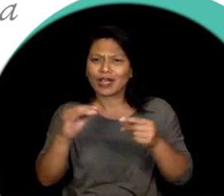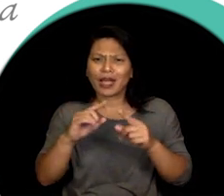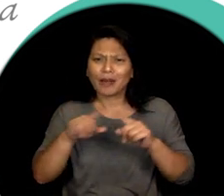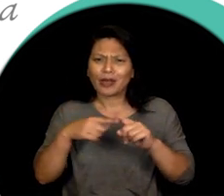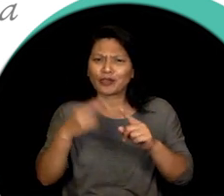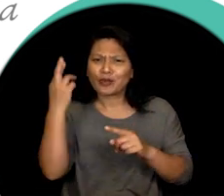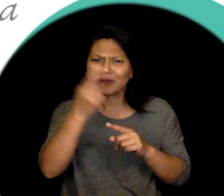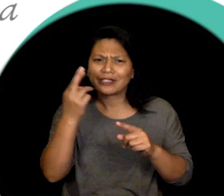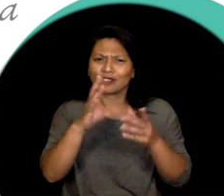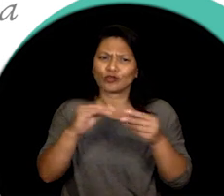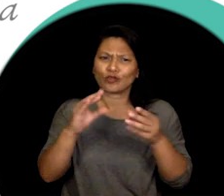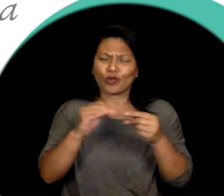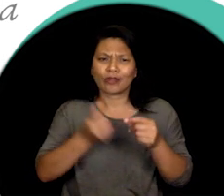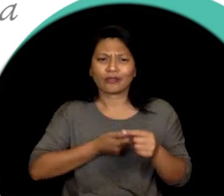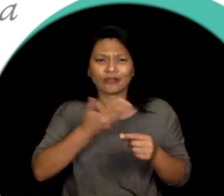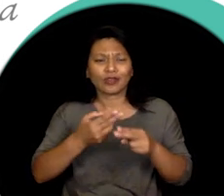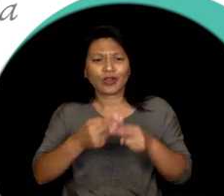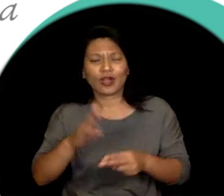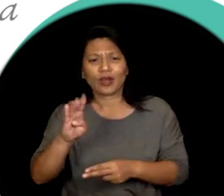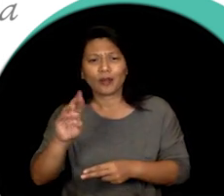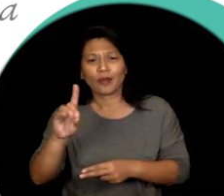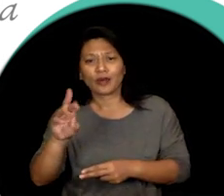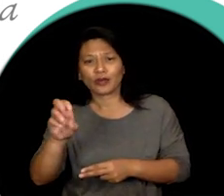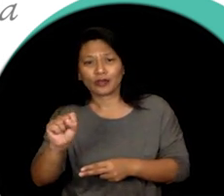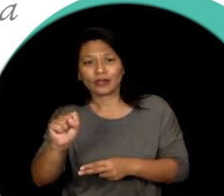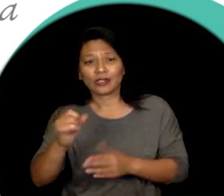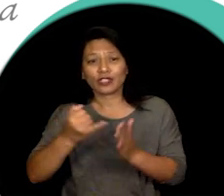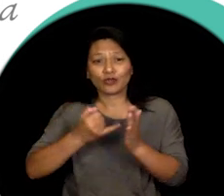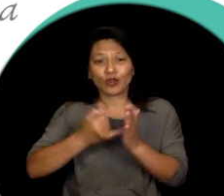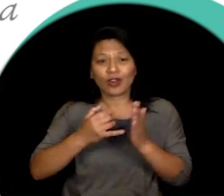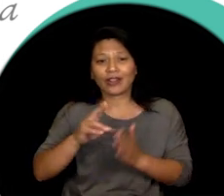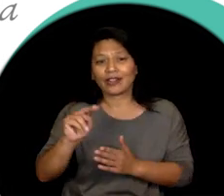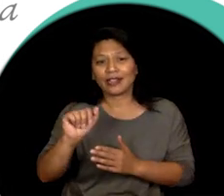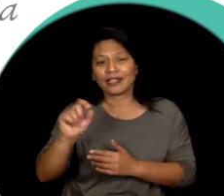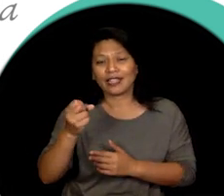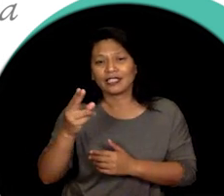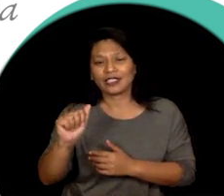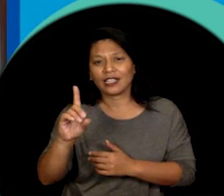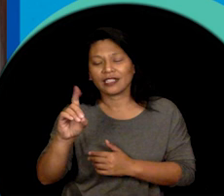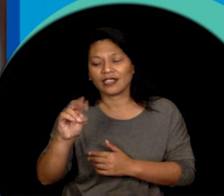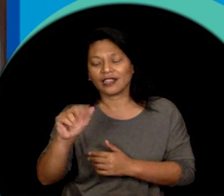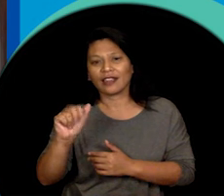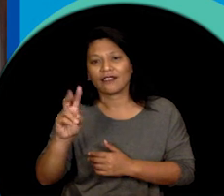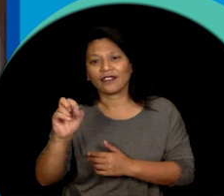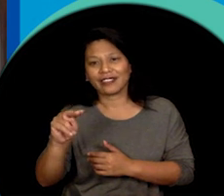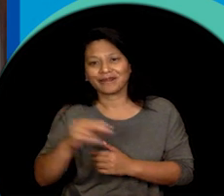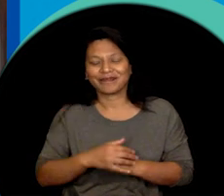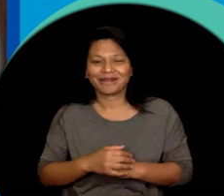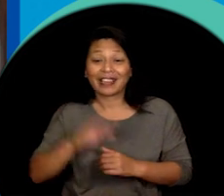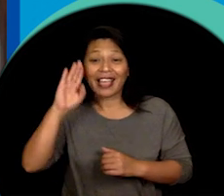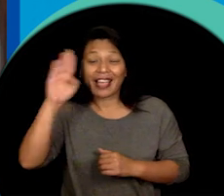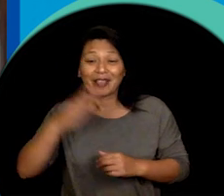Borders, which has now been adapted into a graphic novel illustrated by Natasha Donovan. Hi, I'm